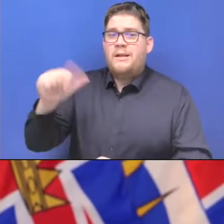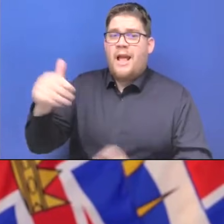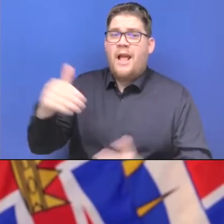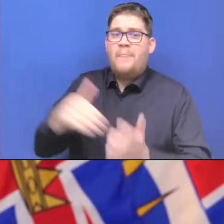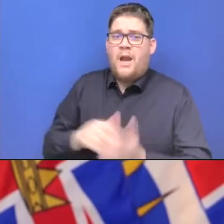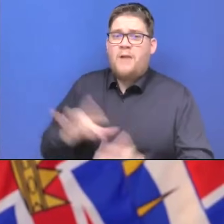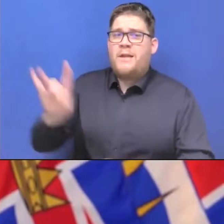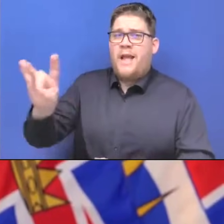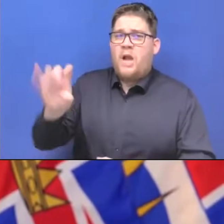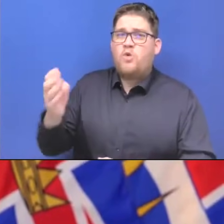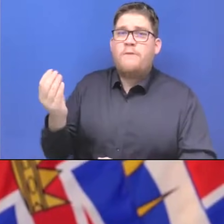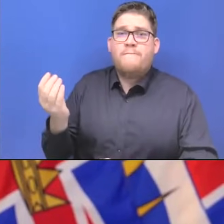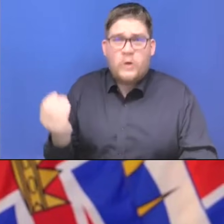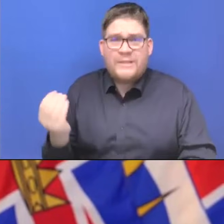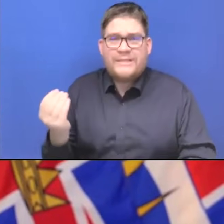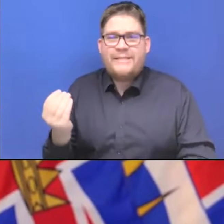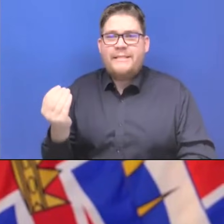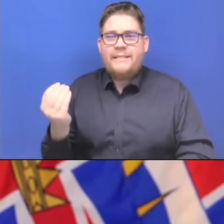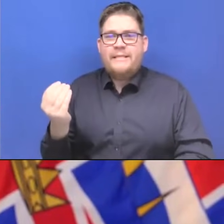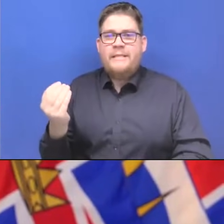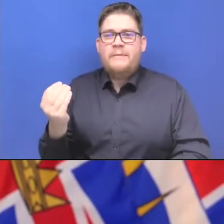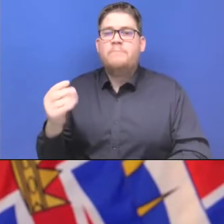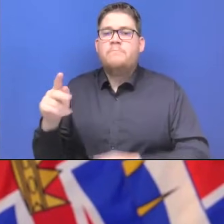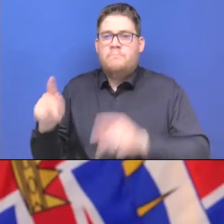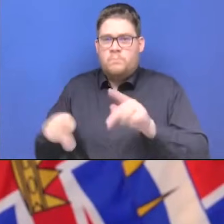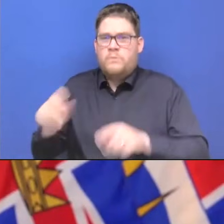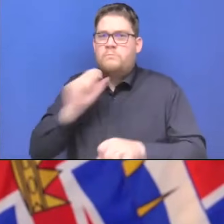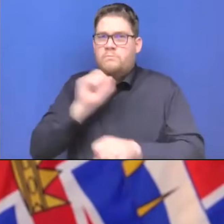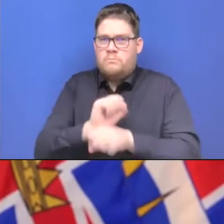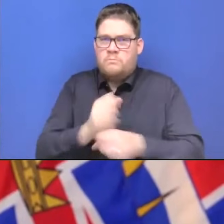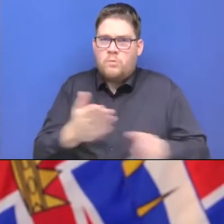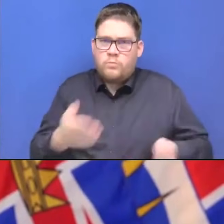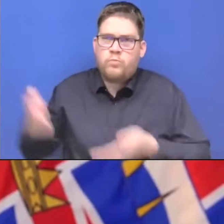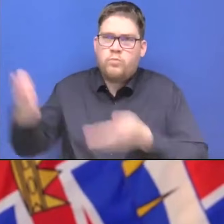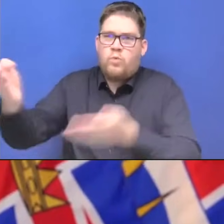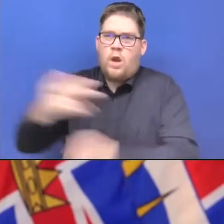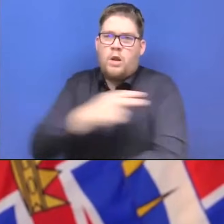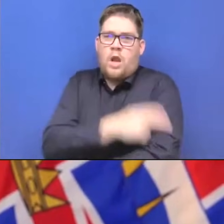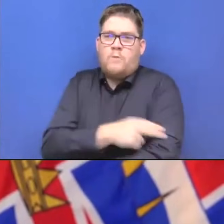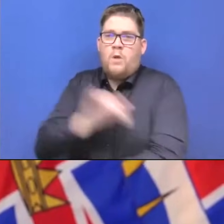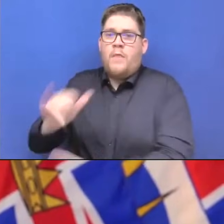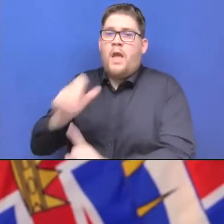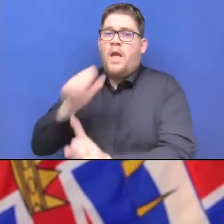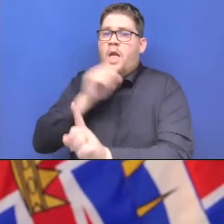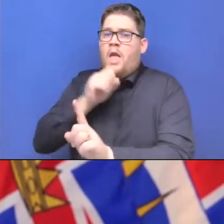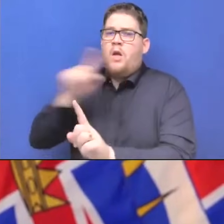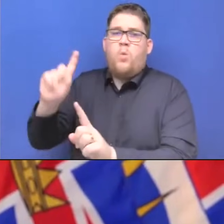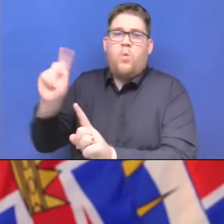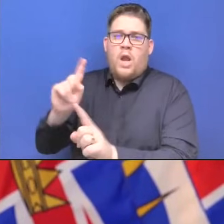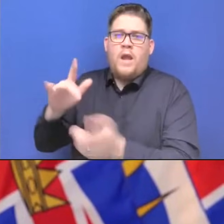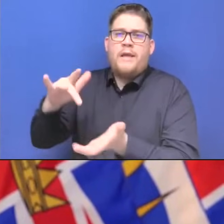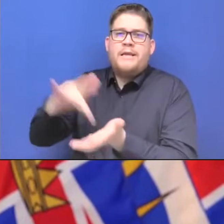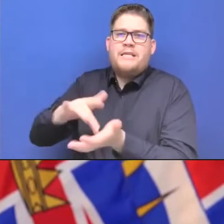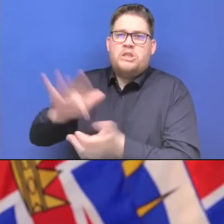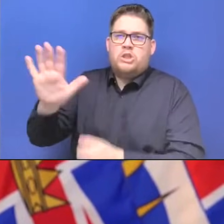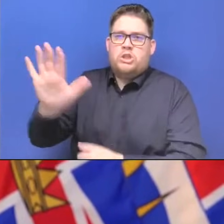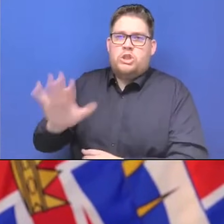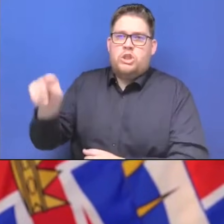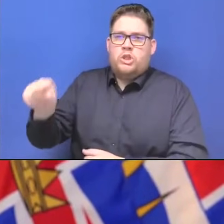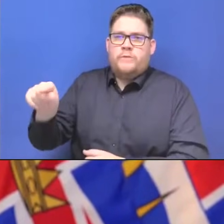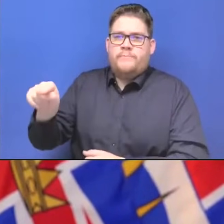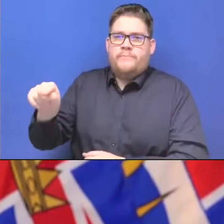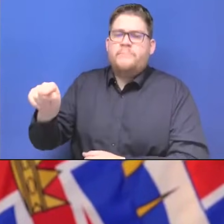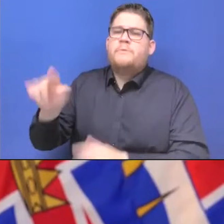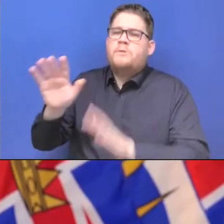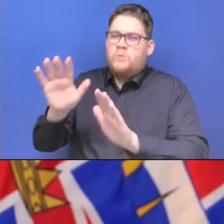COVID-19, and this error affects only interior health because of the measures that they were doing. So we do have